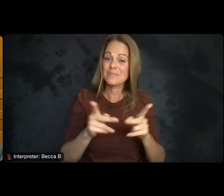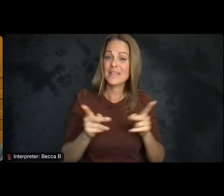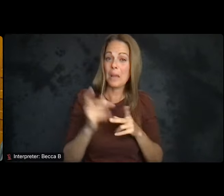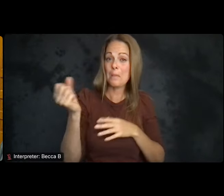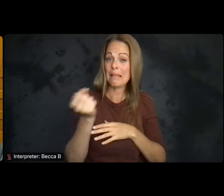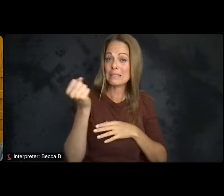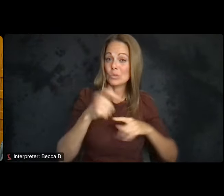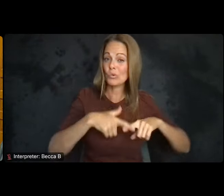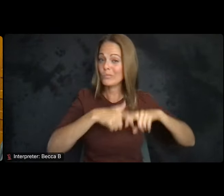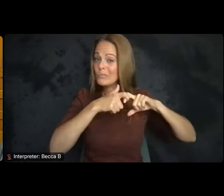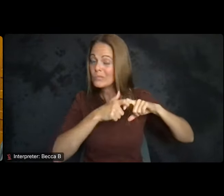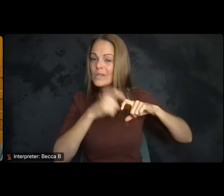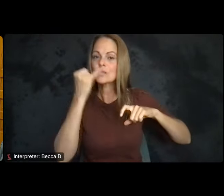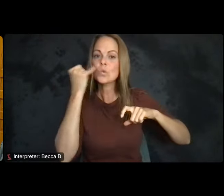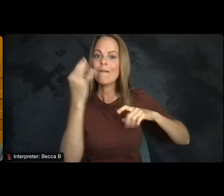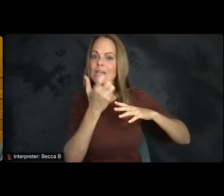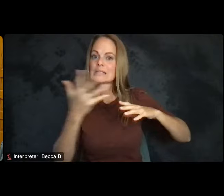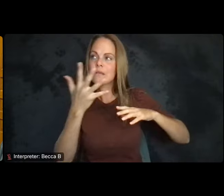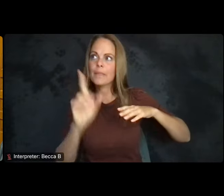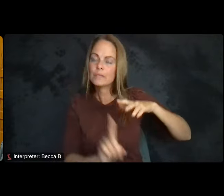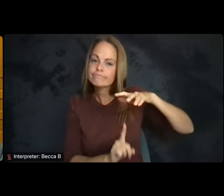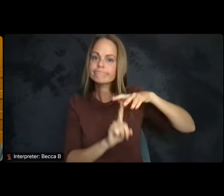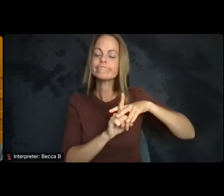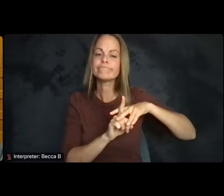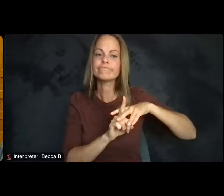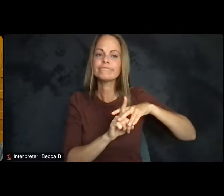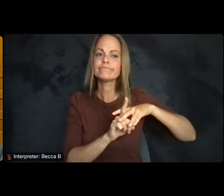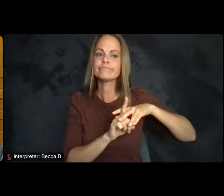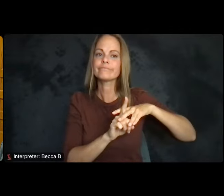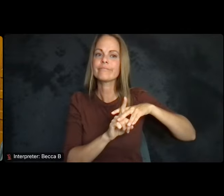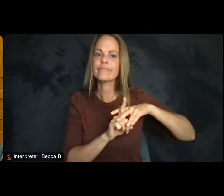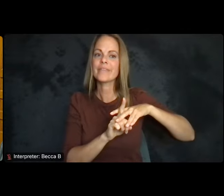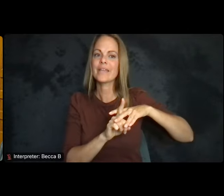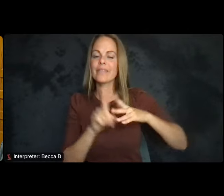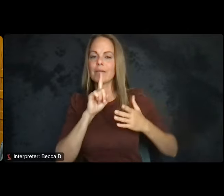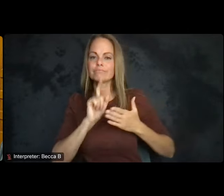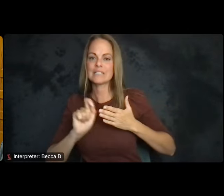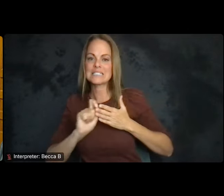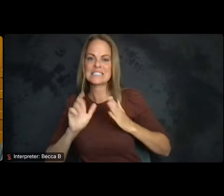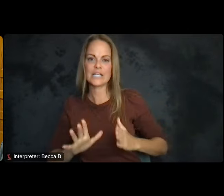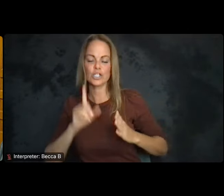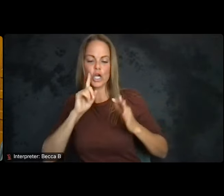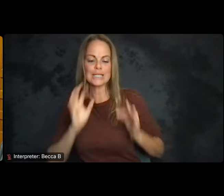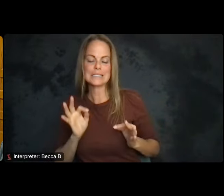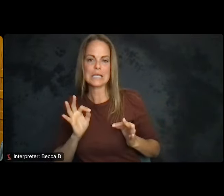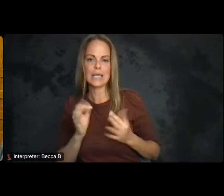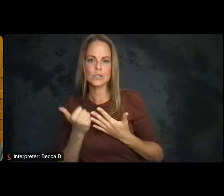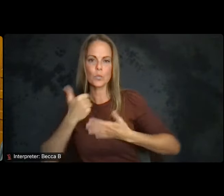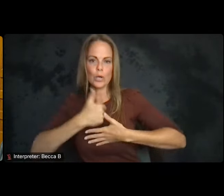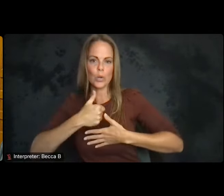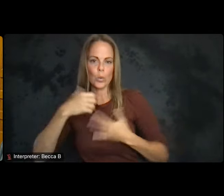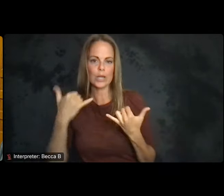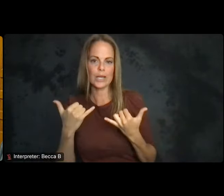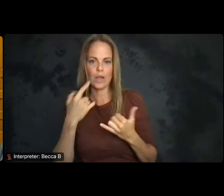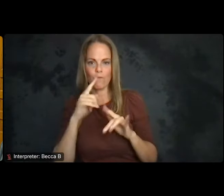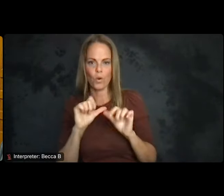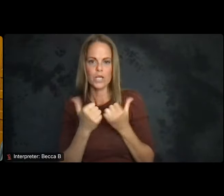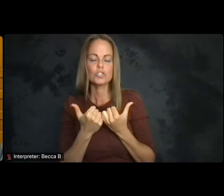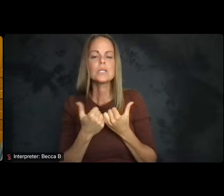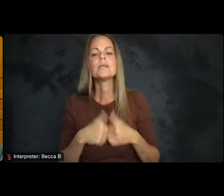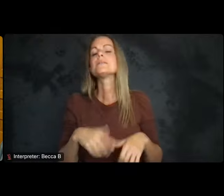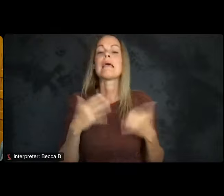us in case something does come up that meets what the Secretary deems as a priority for the agency. At this point, the